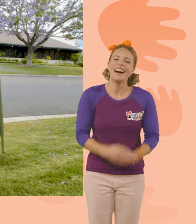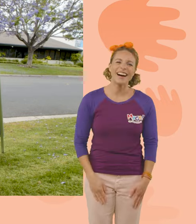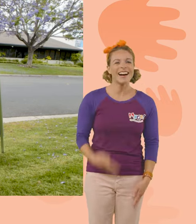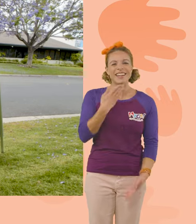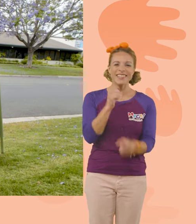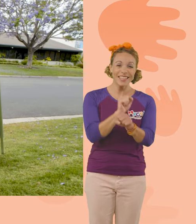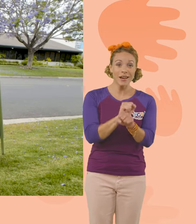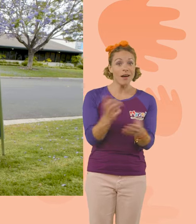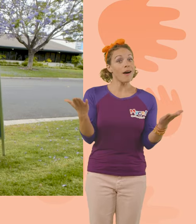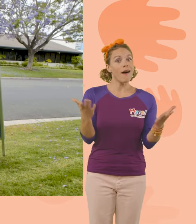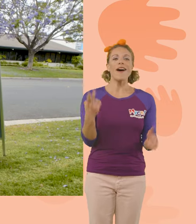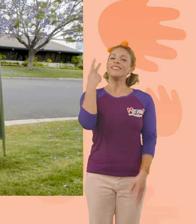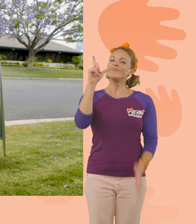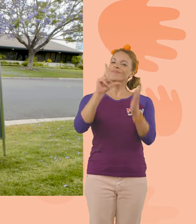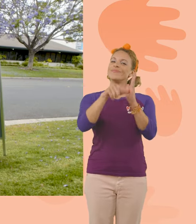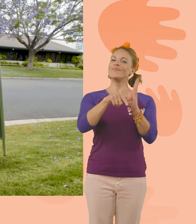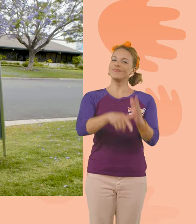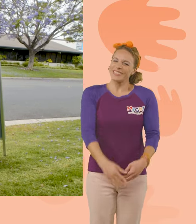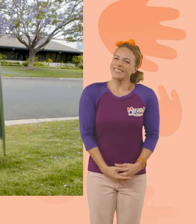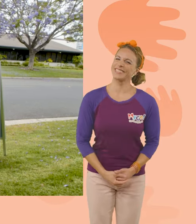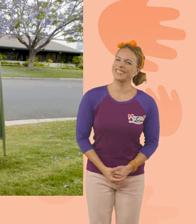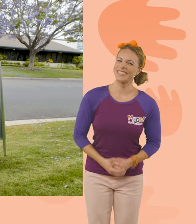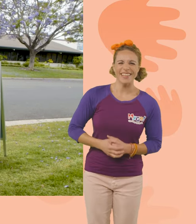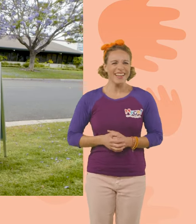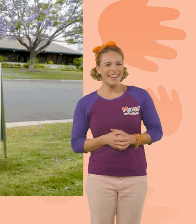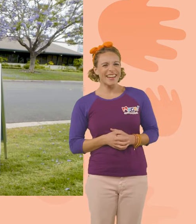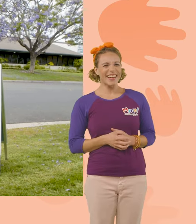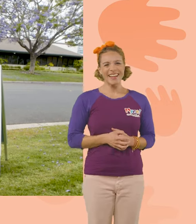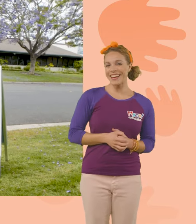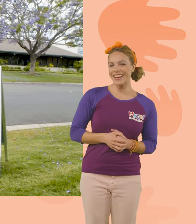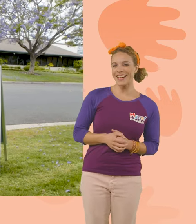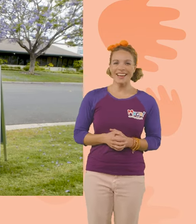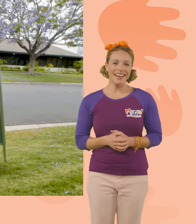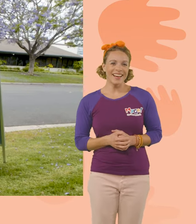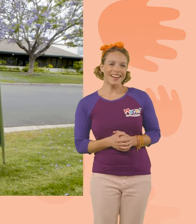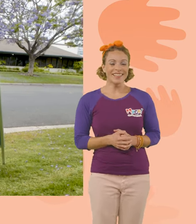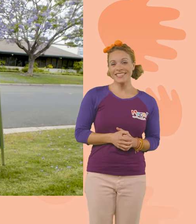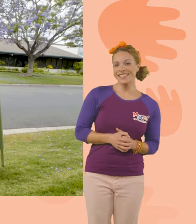B-L-I-P-P-I. Blippi! Good job! Well, see you later!